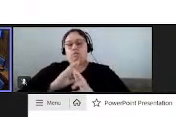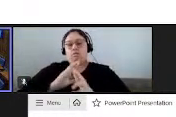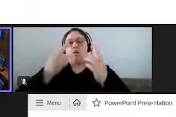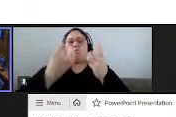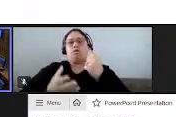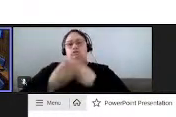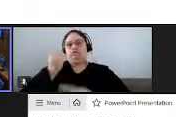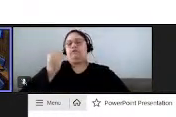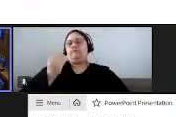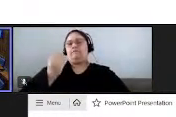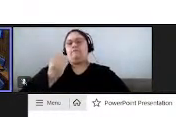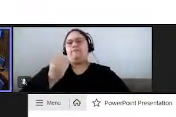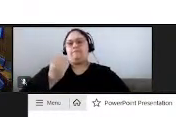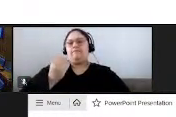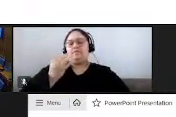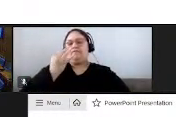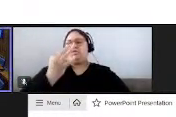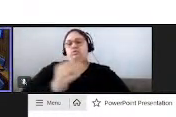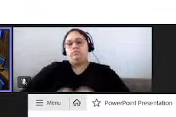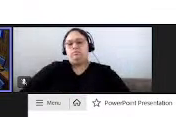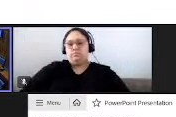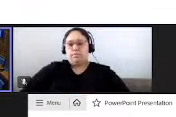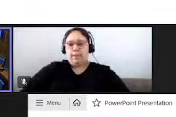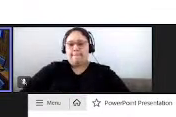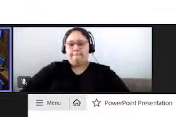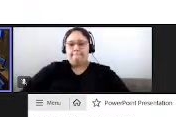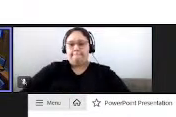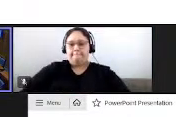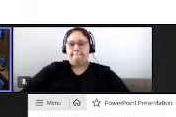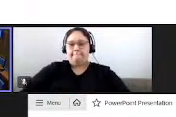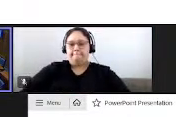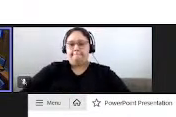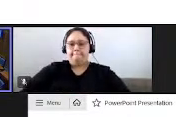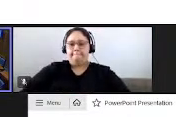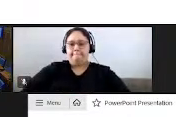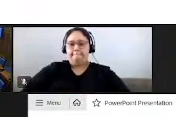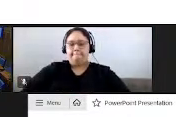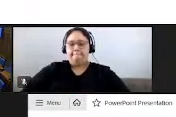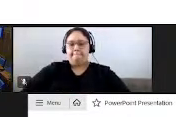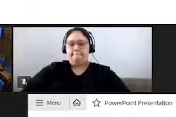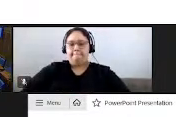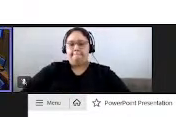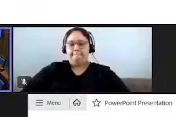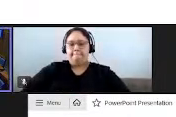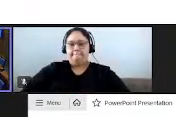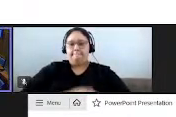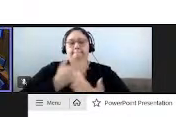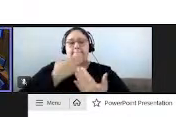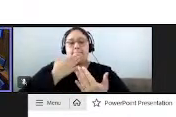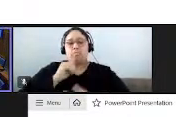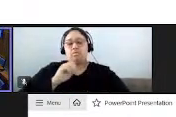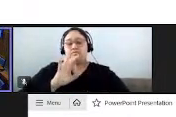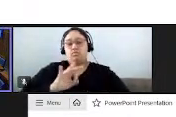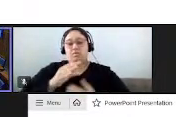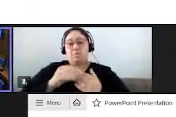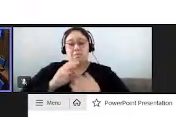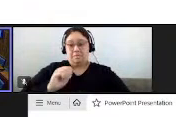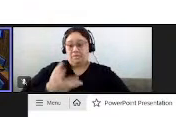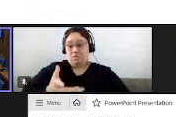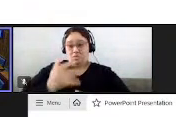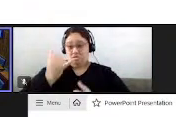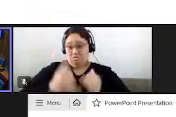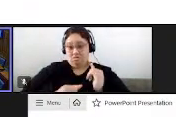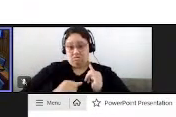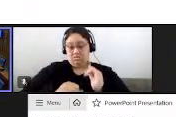achieve that in the future. Thank you very much, Ms. Fisher. Member Maseko, is that